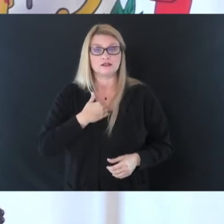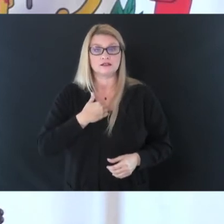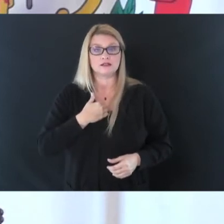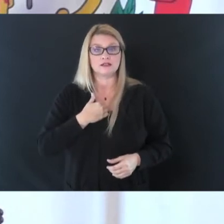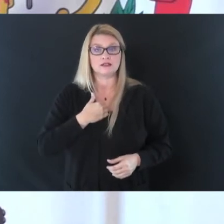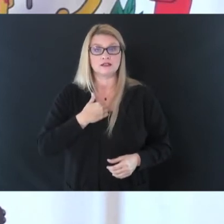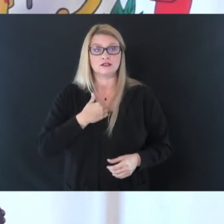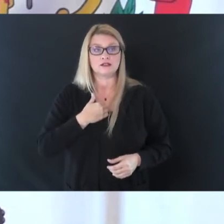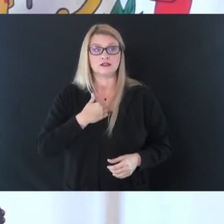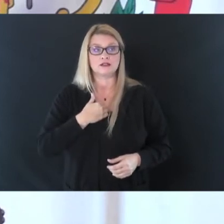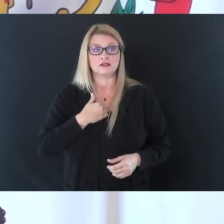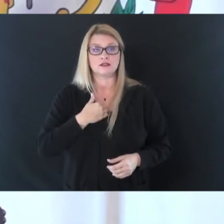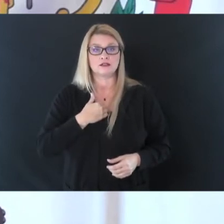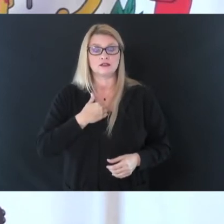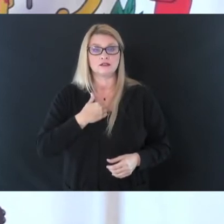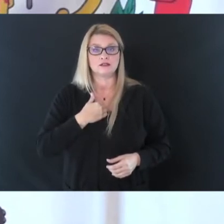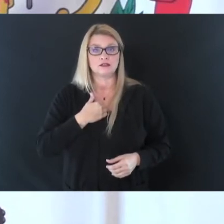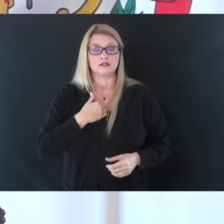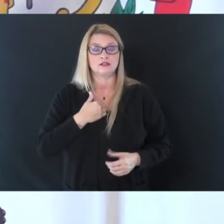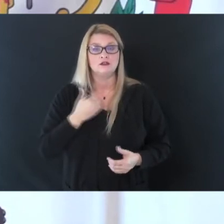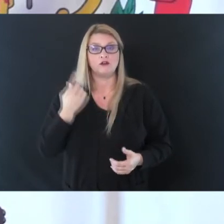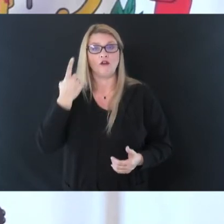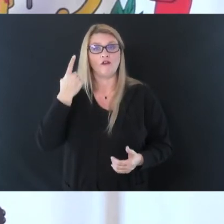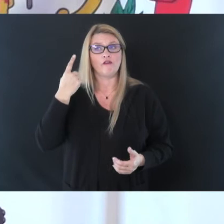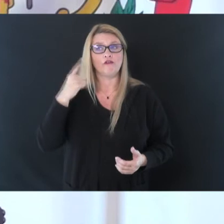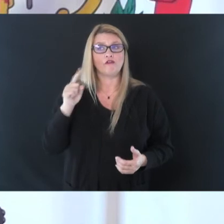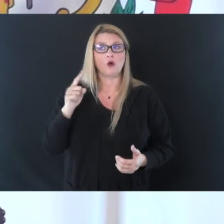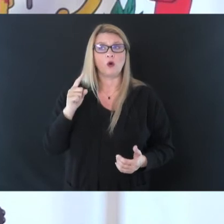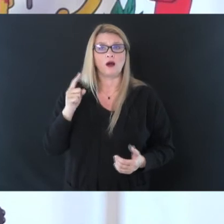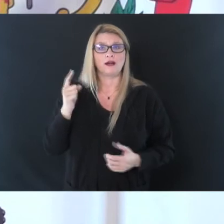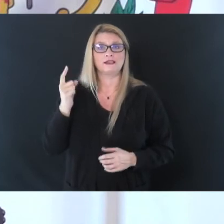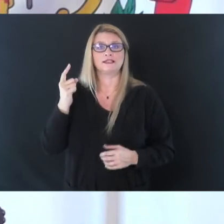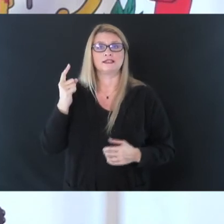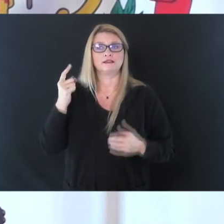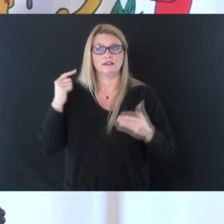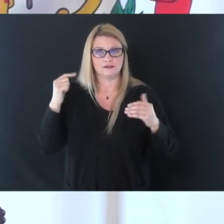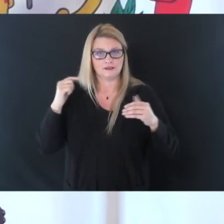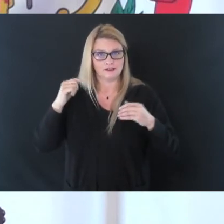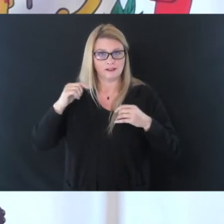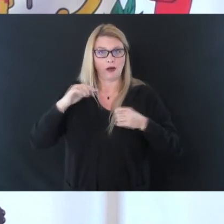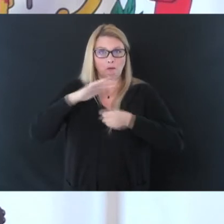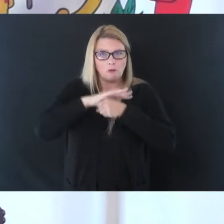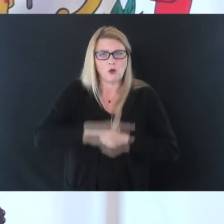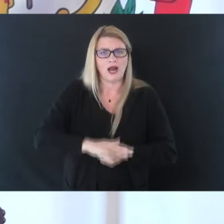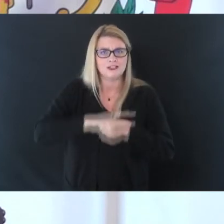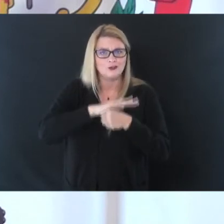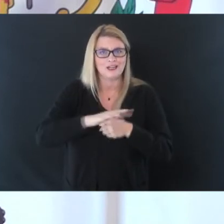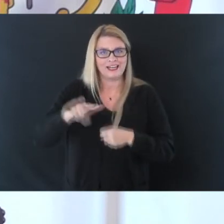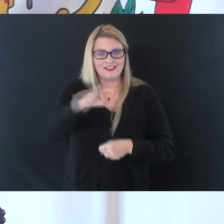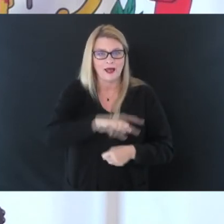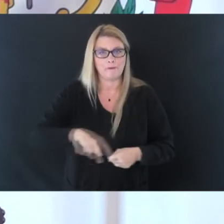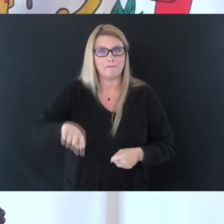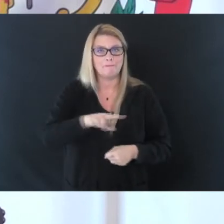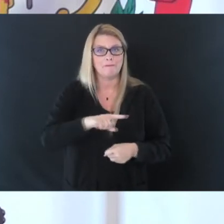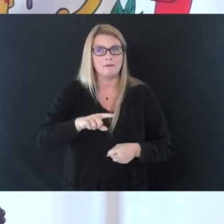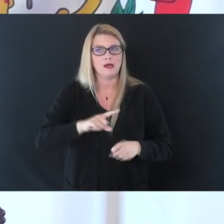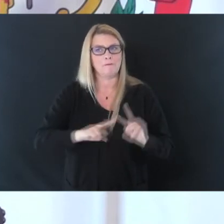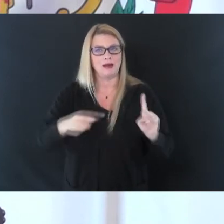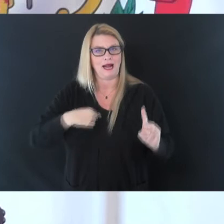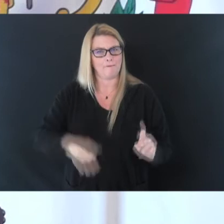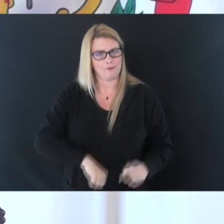sitting on everybody and absolutely demanding that we move, and we move now. But I am very